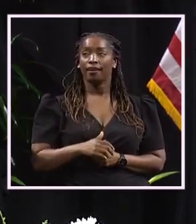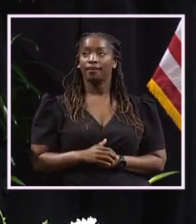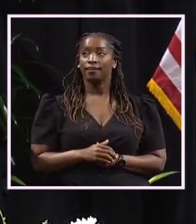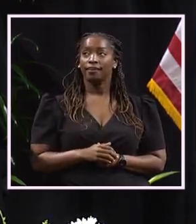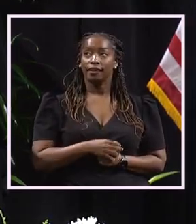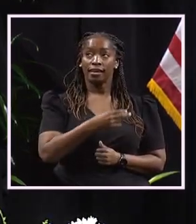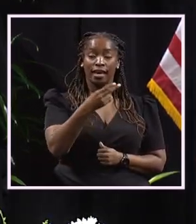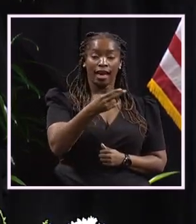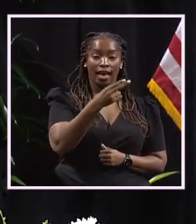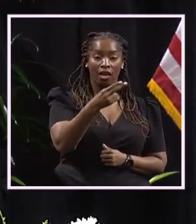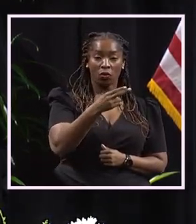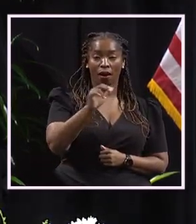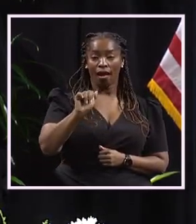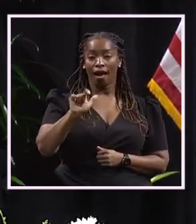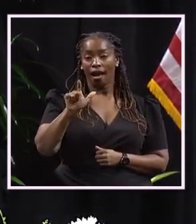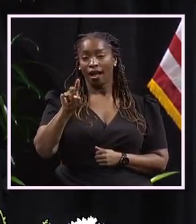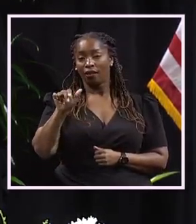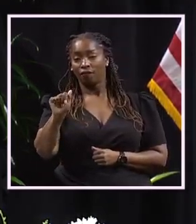Henry Alba III.